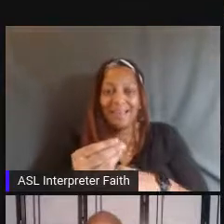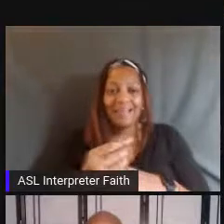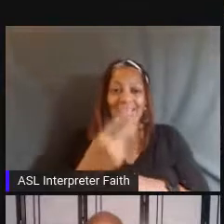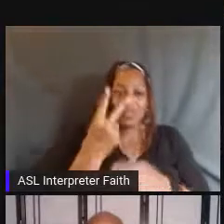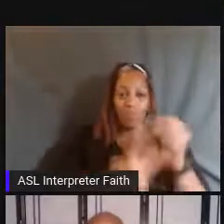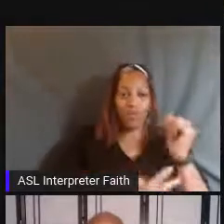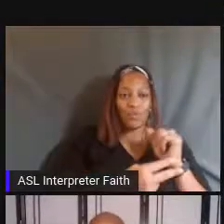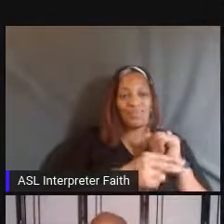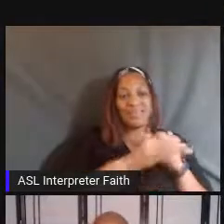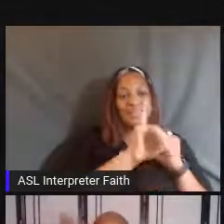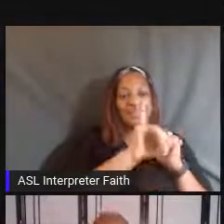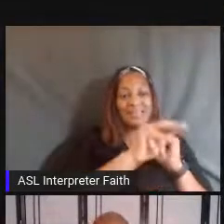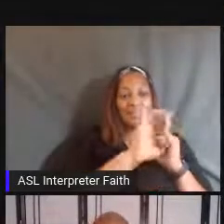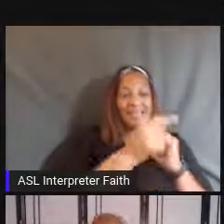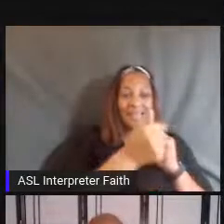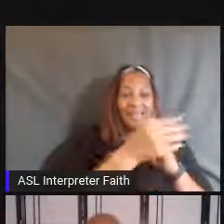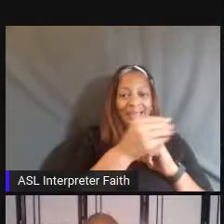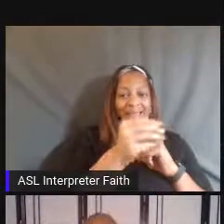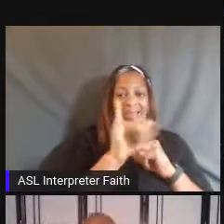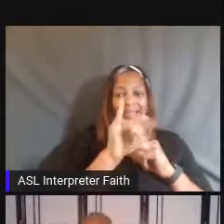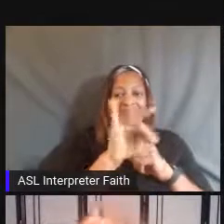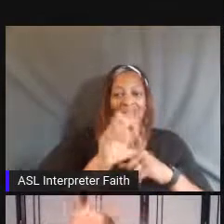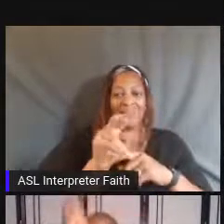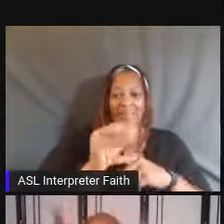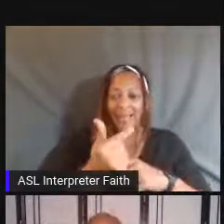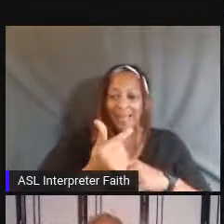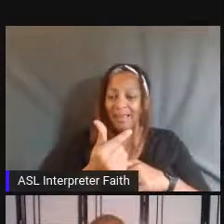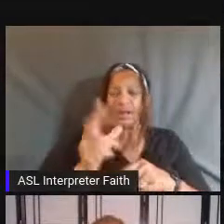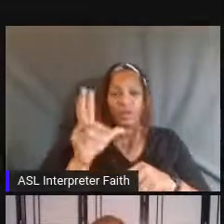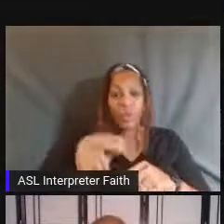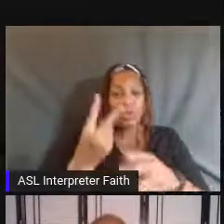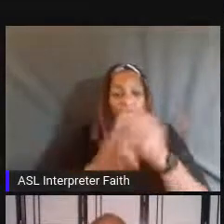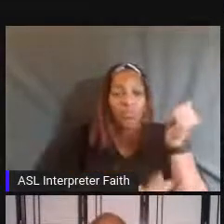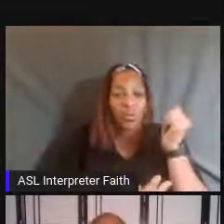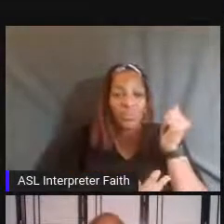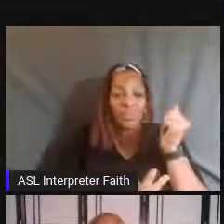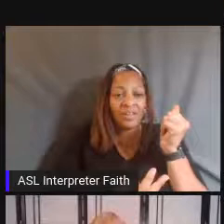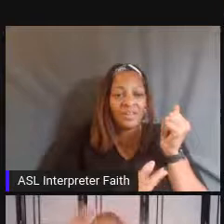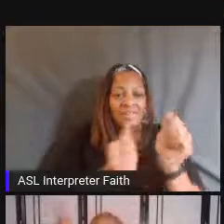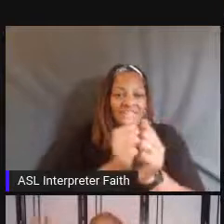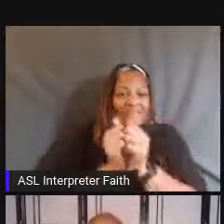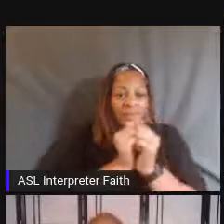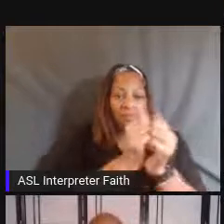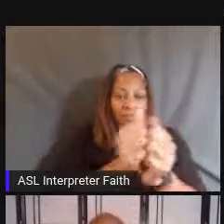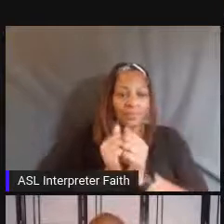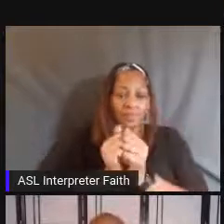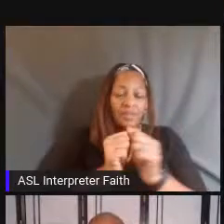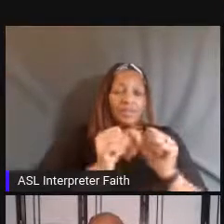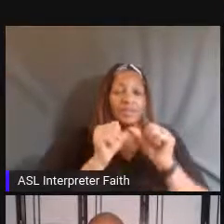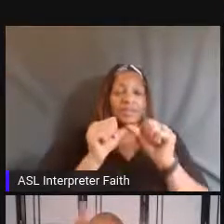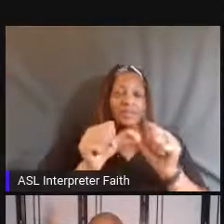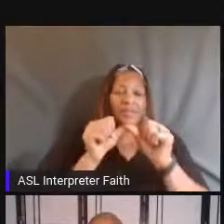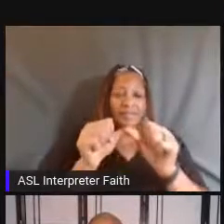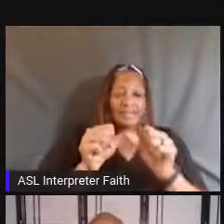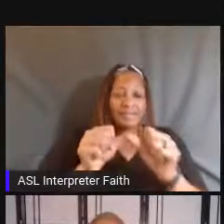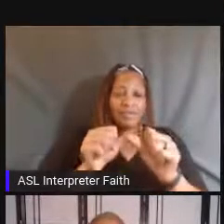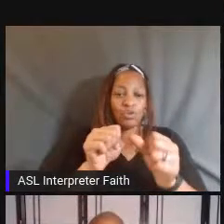yang. And it's one divine, ever moving cycle